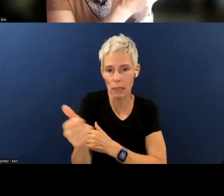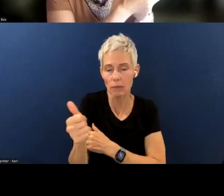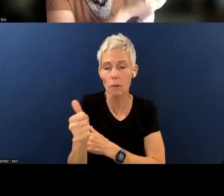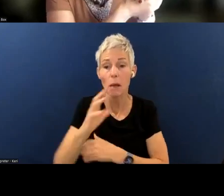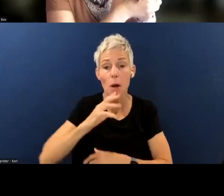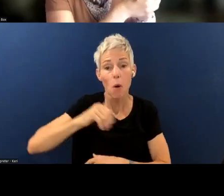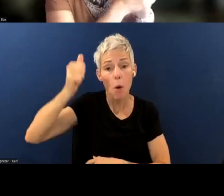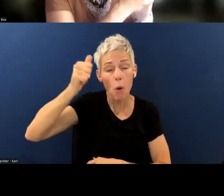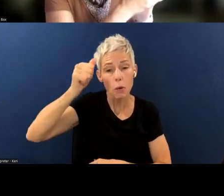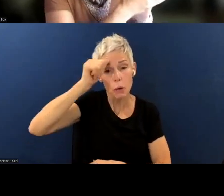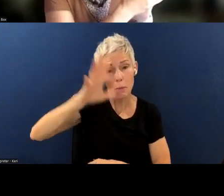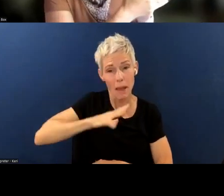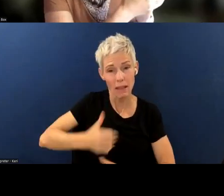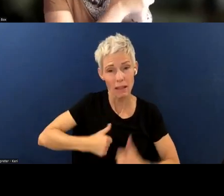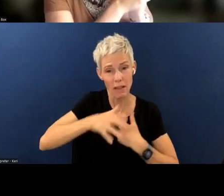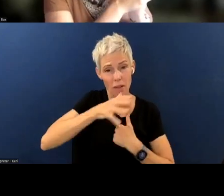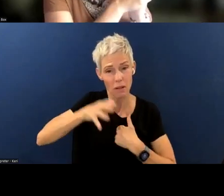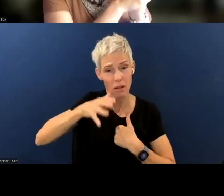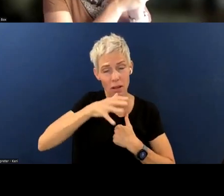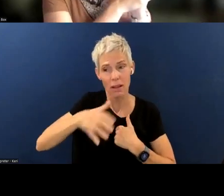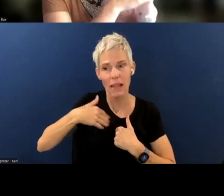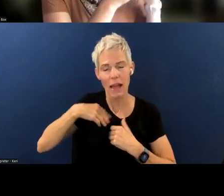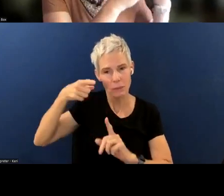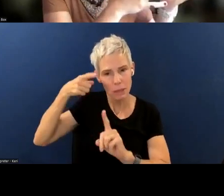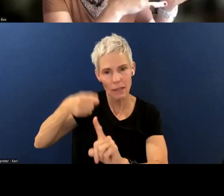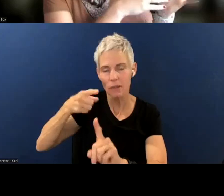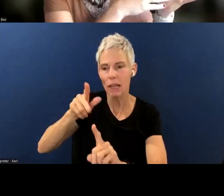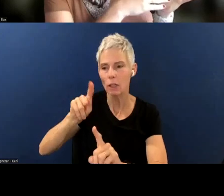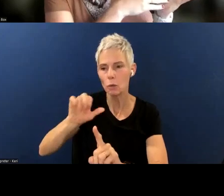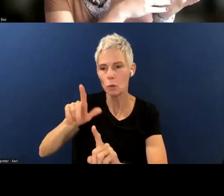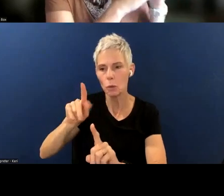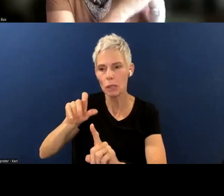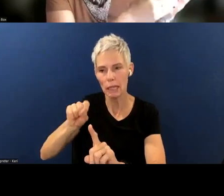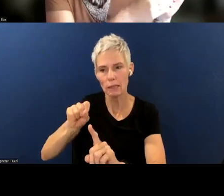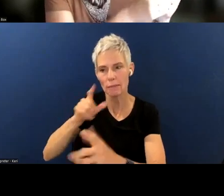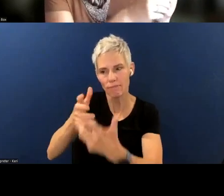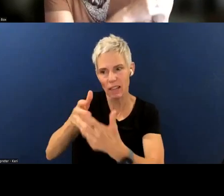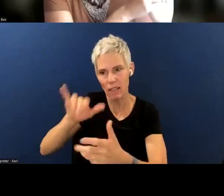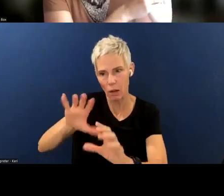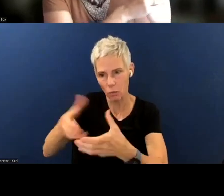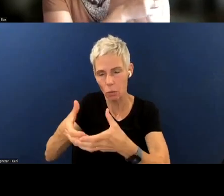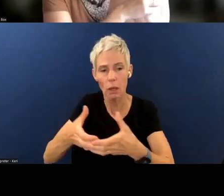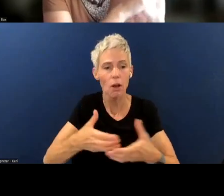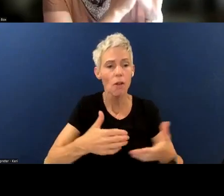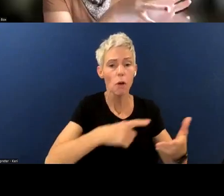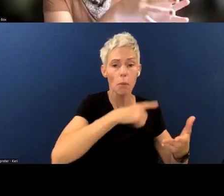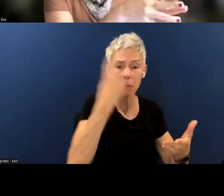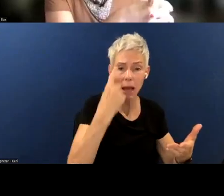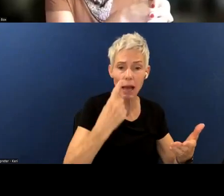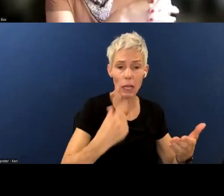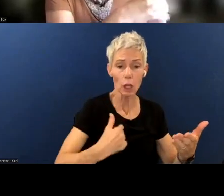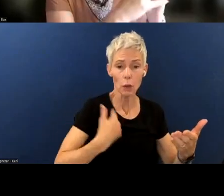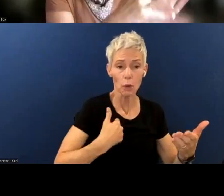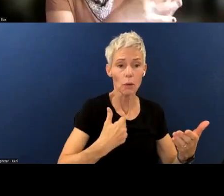there is a dedicated toolkit for that. If you are working with Black youth and young adults, there is a toolkit for that. Check